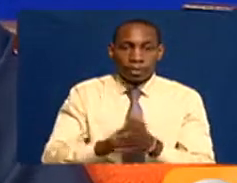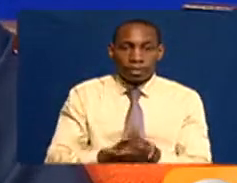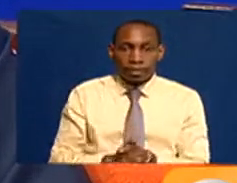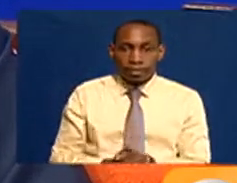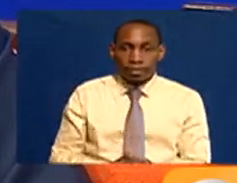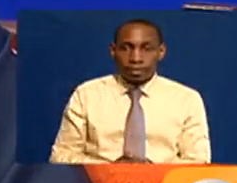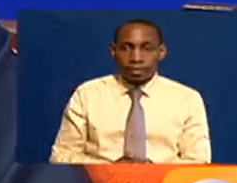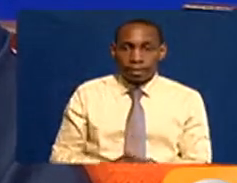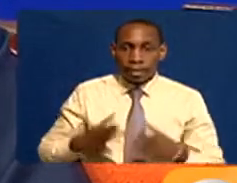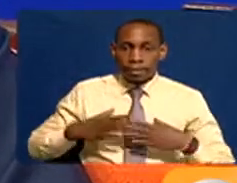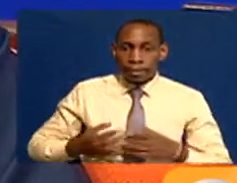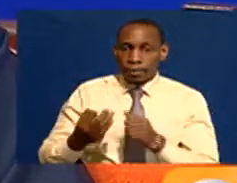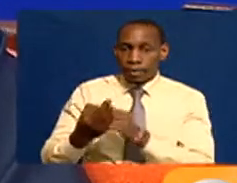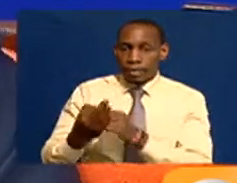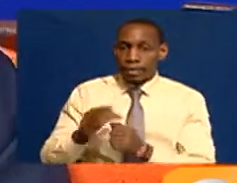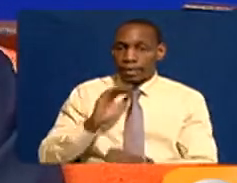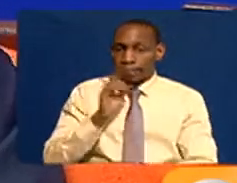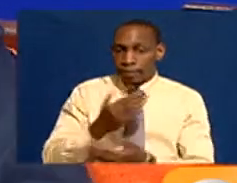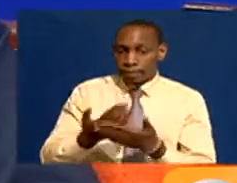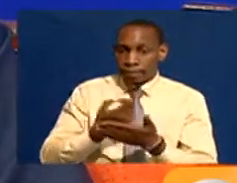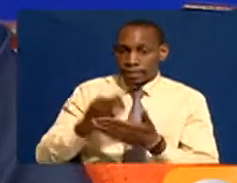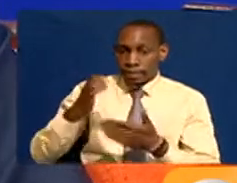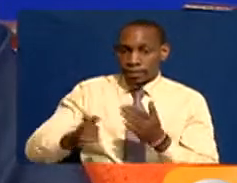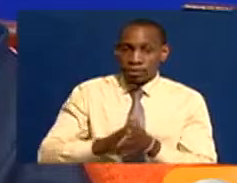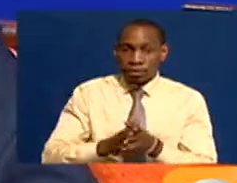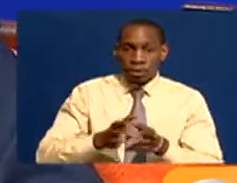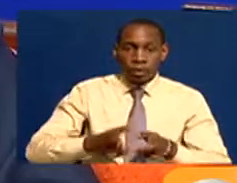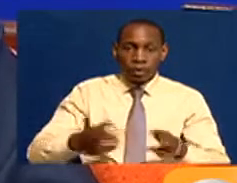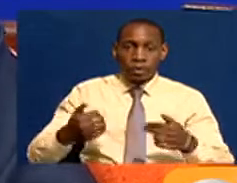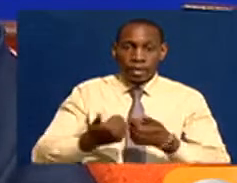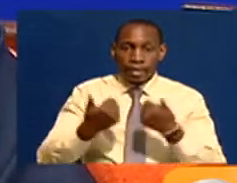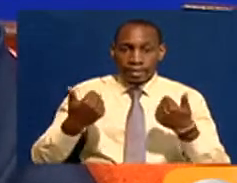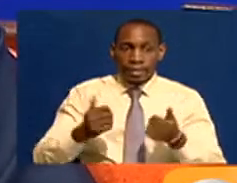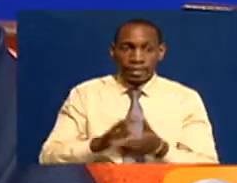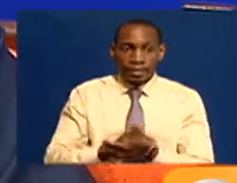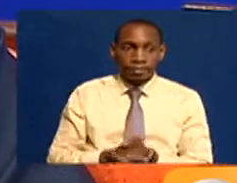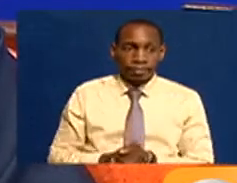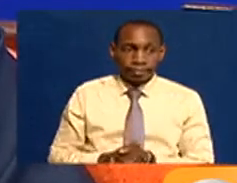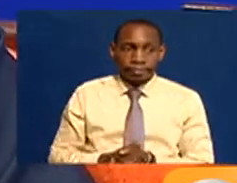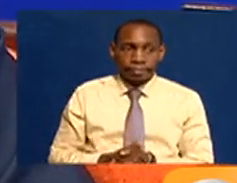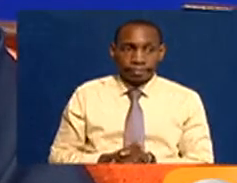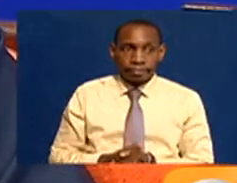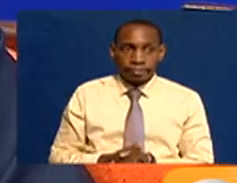lost 13 people last weekend because of road accidents. Yes. We lost